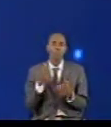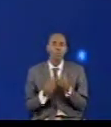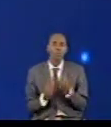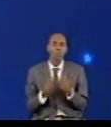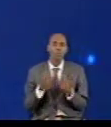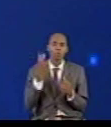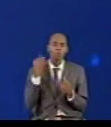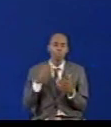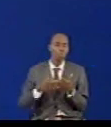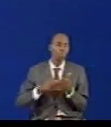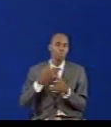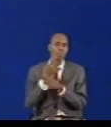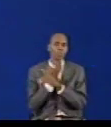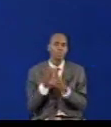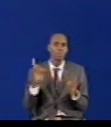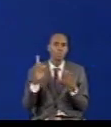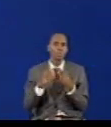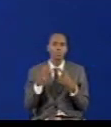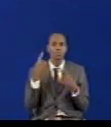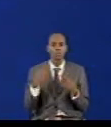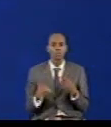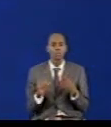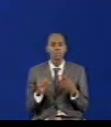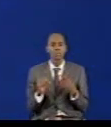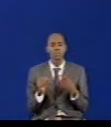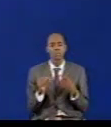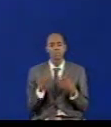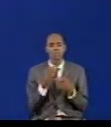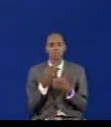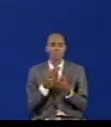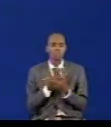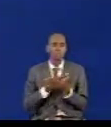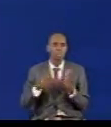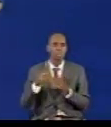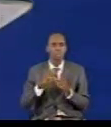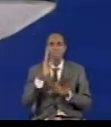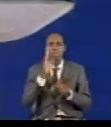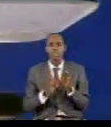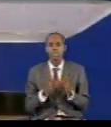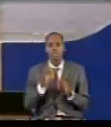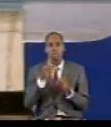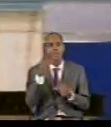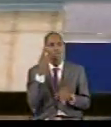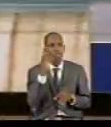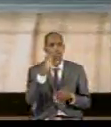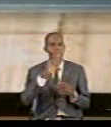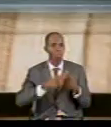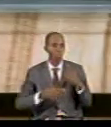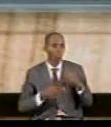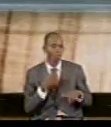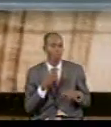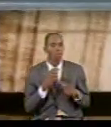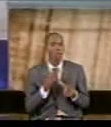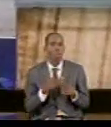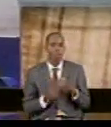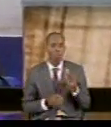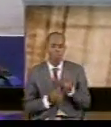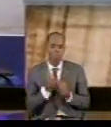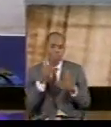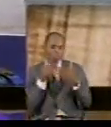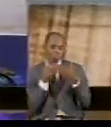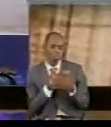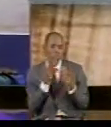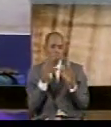unto the saints. What's your friends? If you see your friend or the closest person to you on